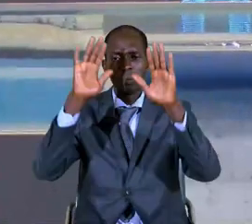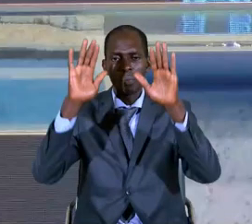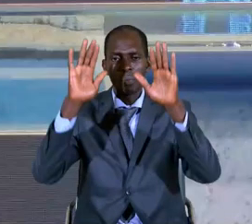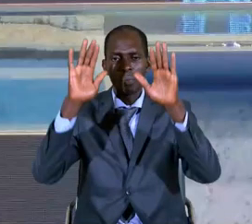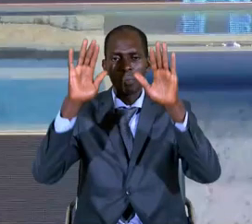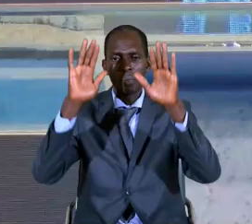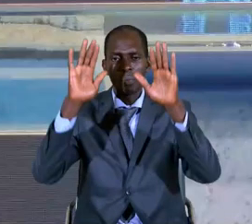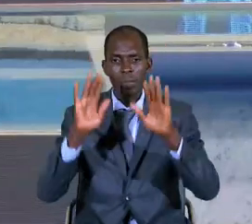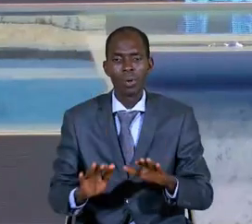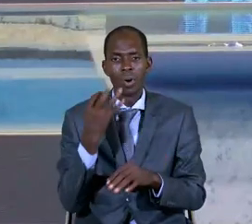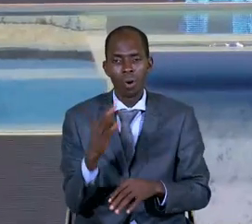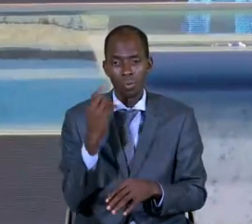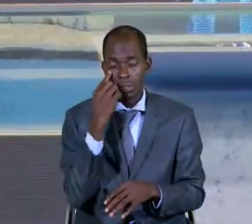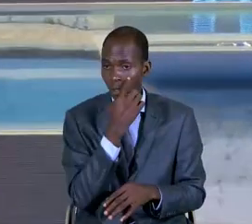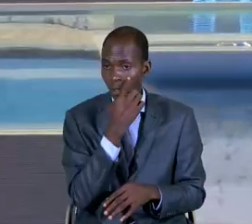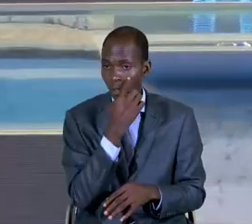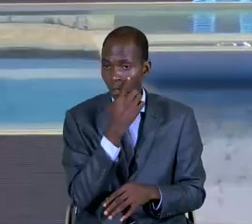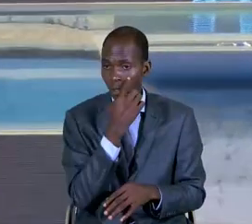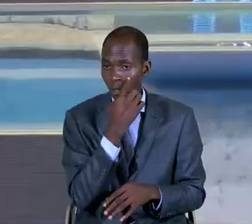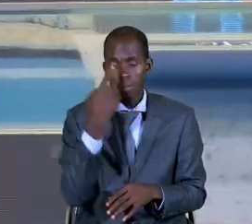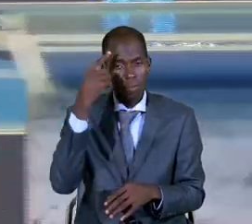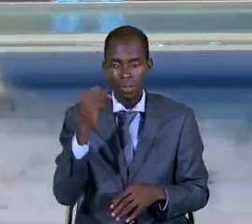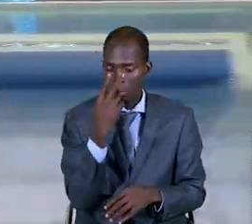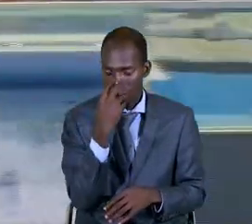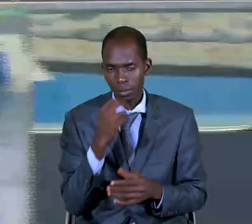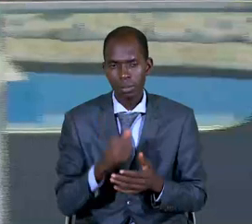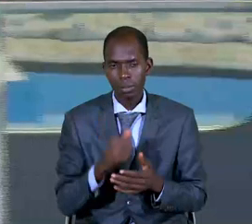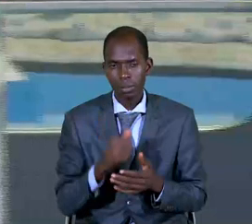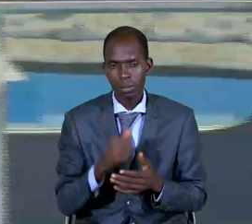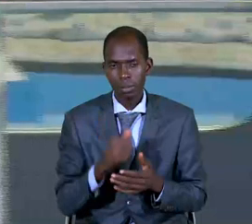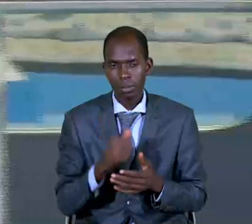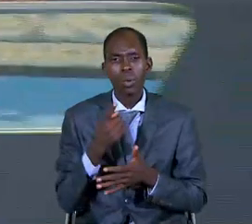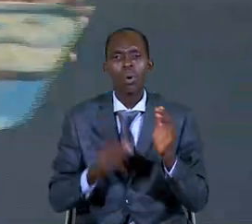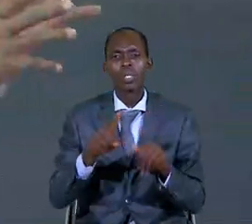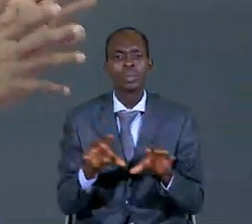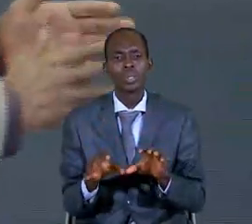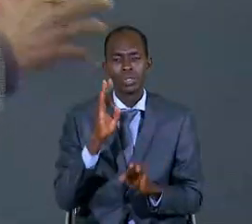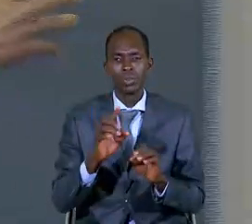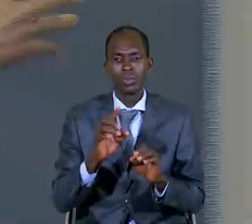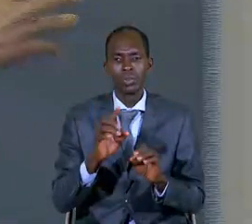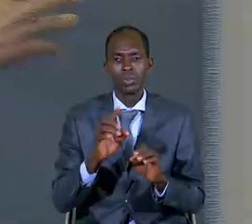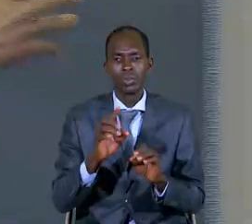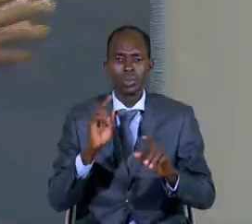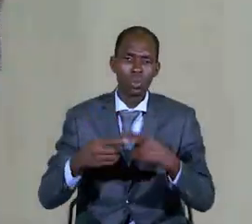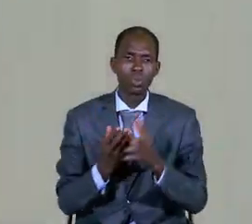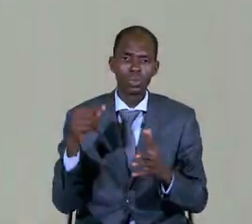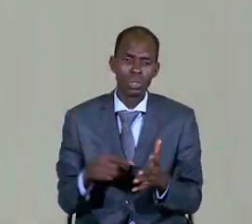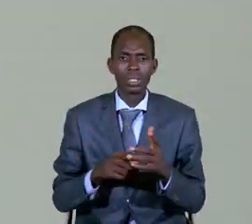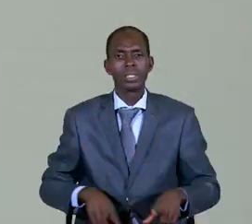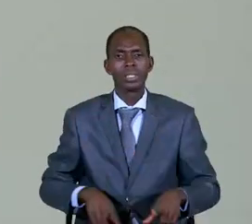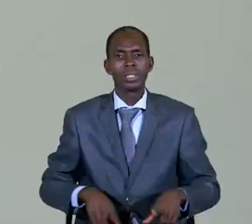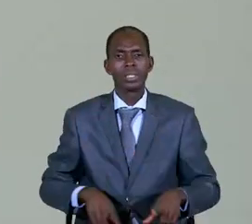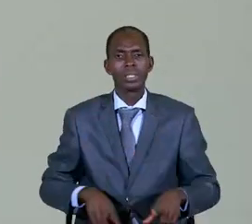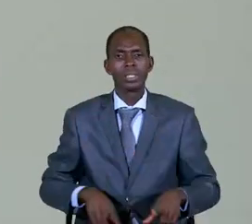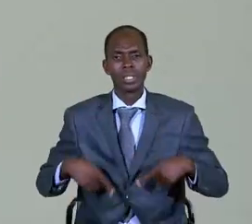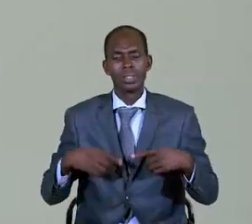sight for the blind. What can you do? If you go through this life that you cannot